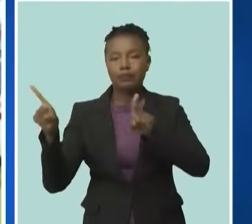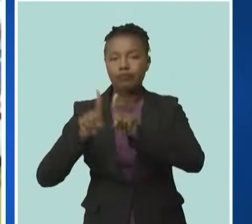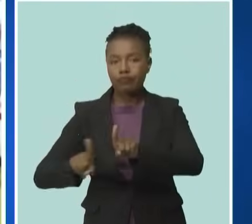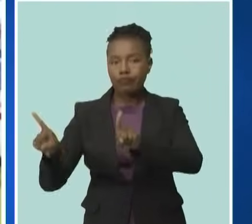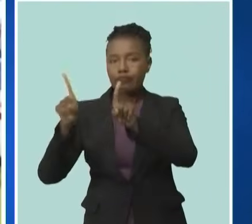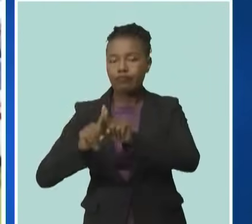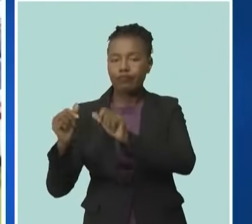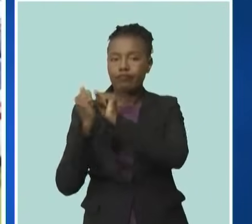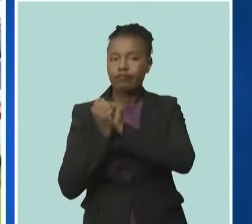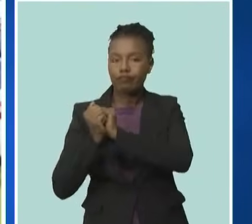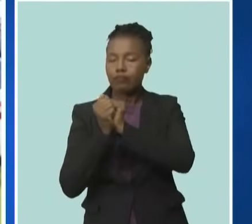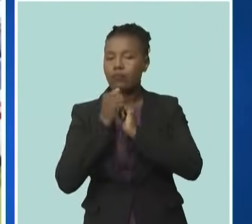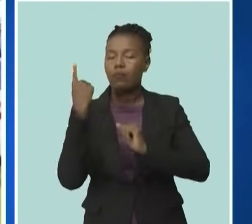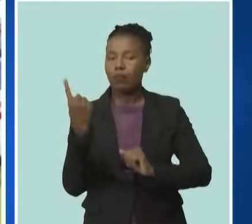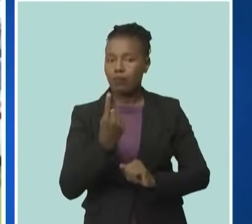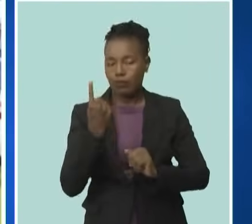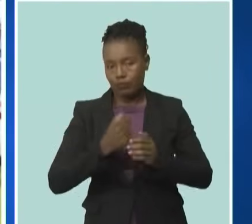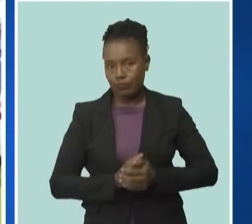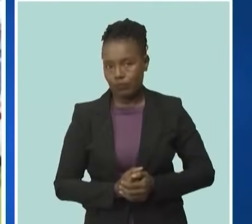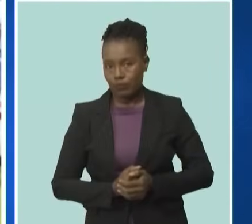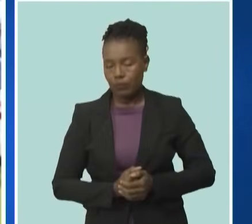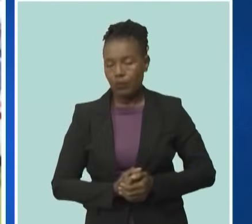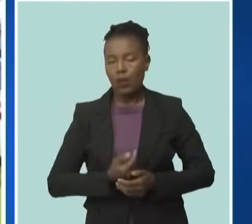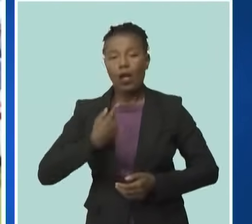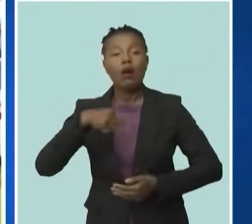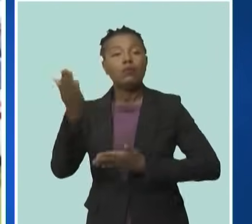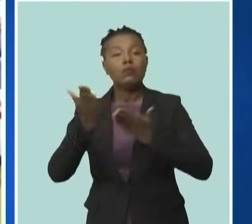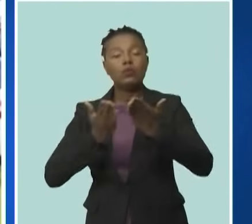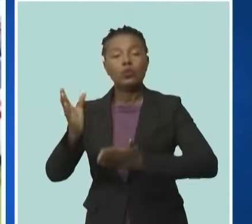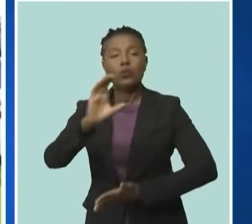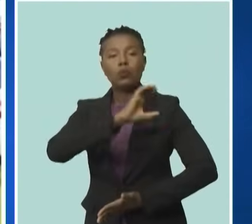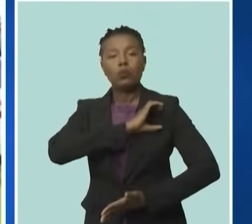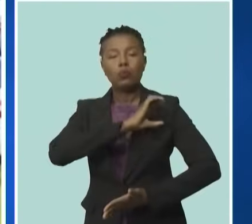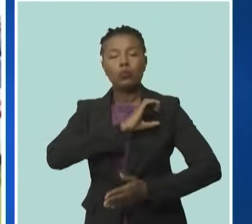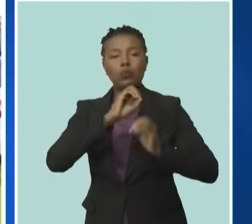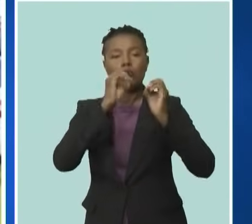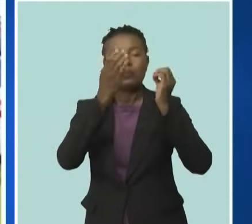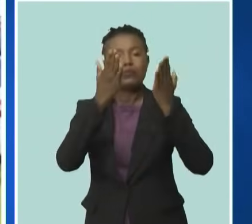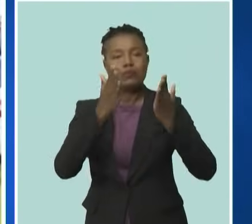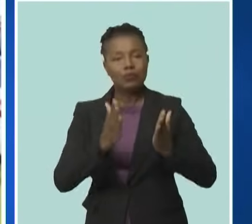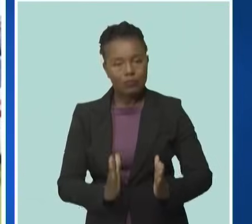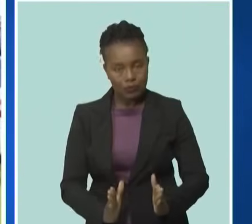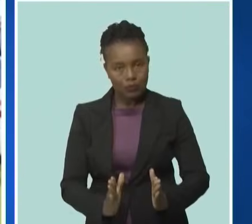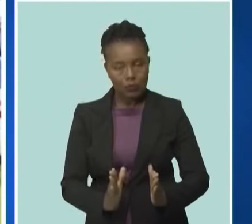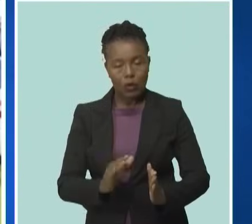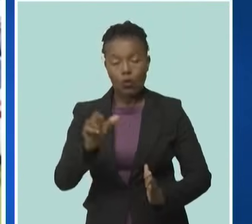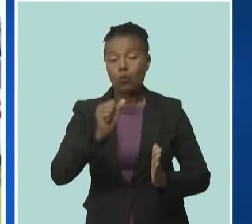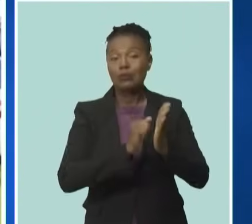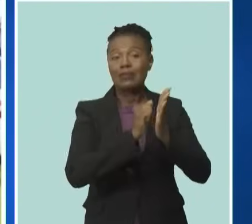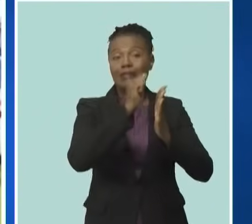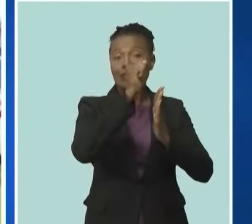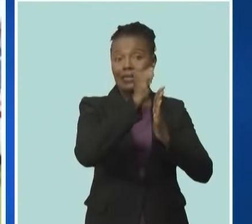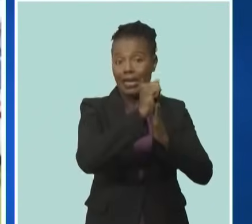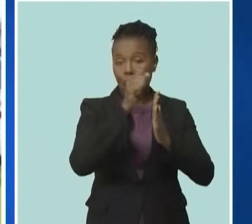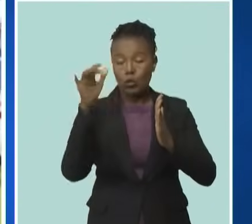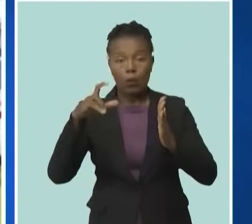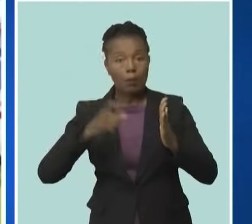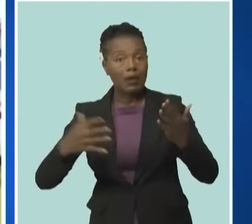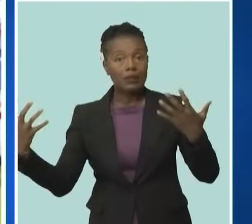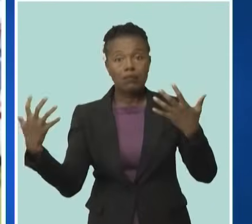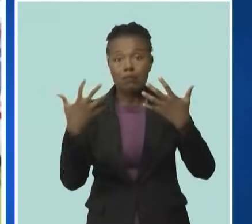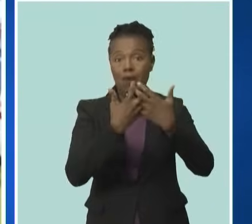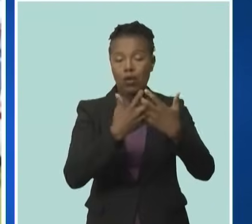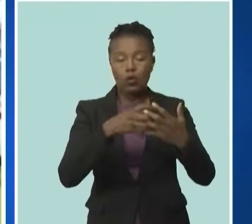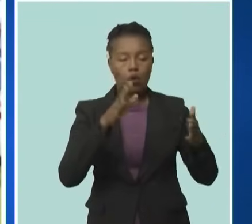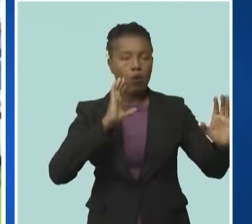to our service. As police officers, you are held to standards far higher than the